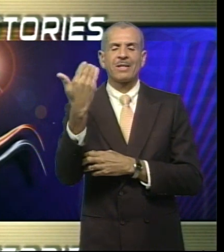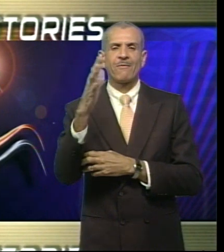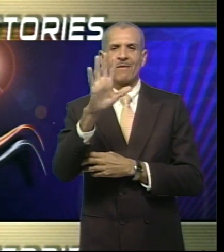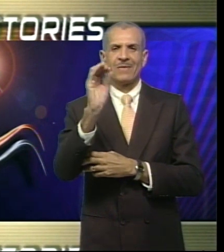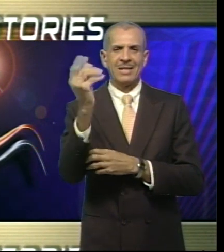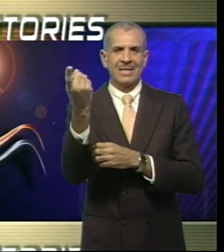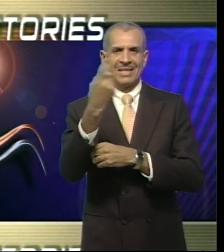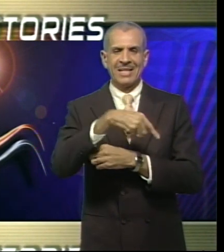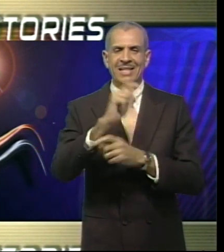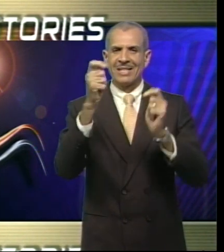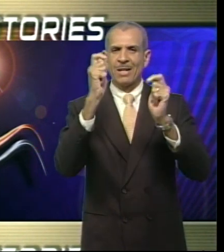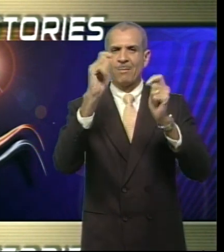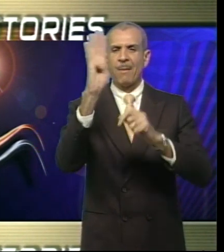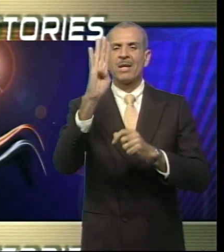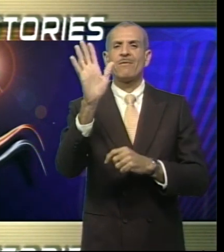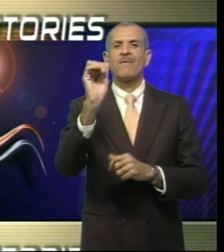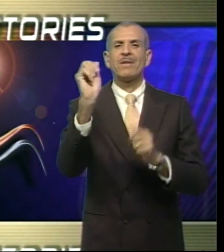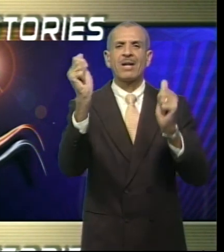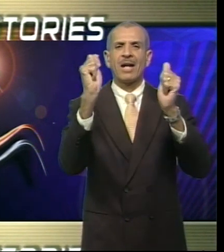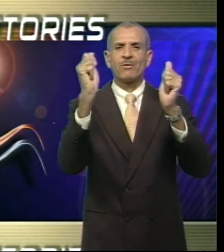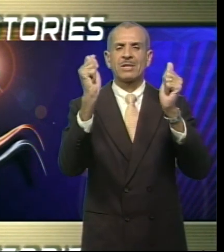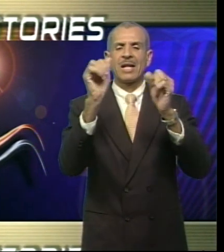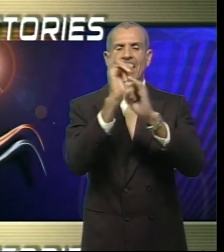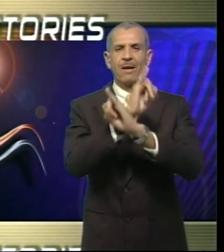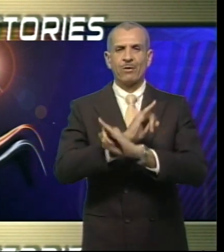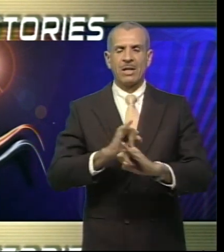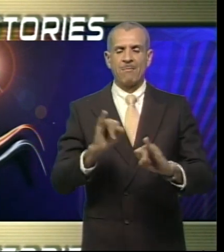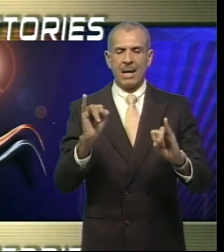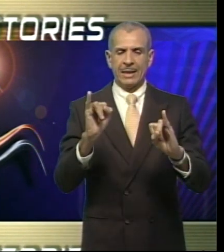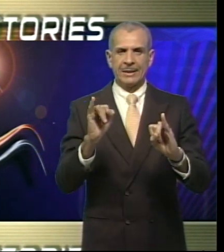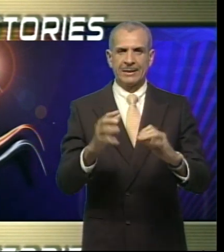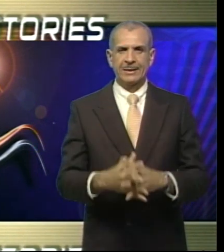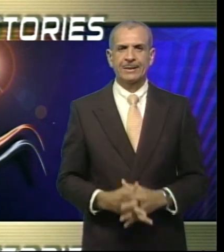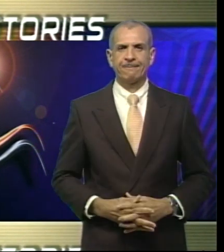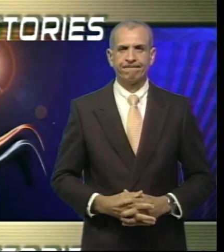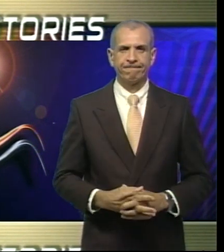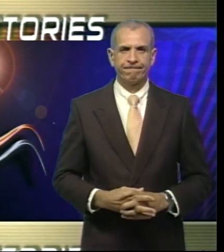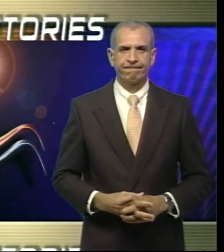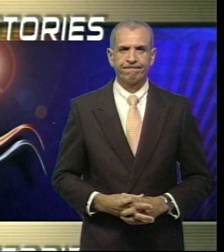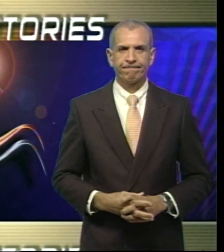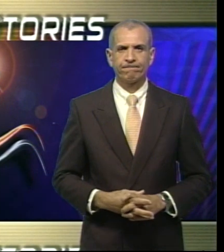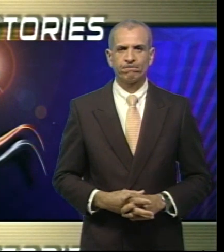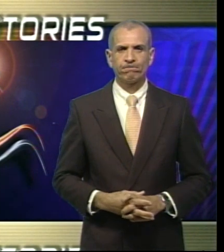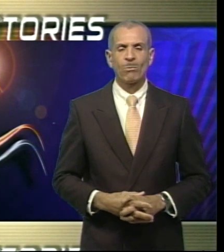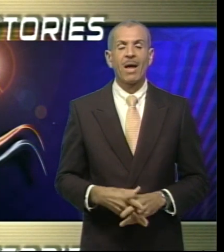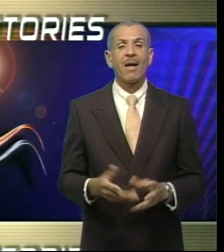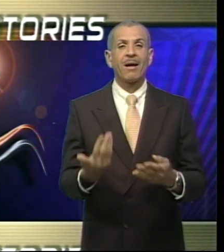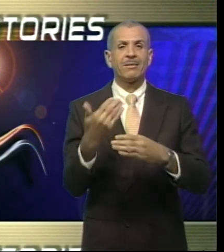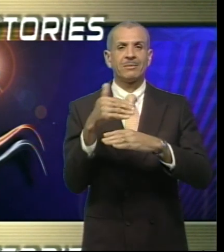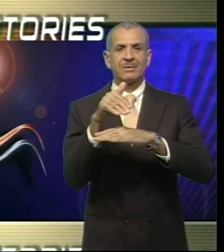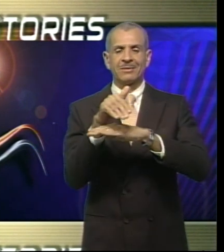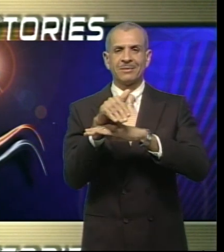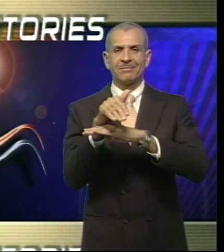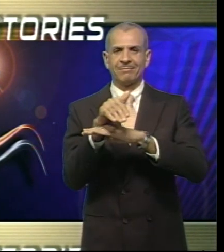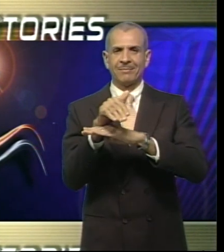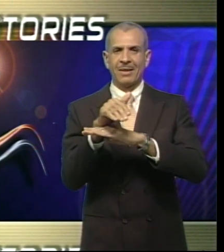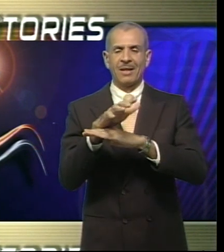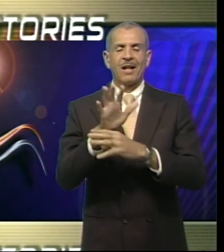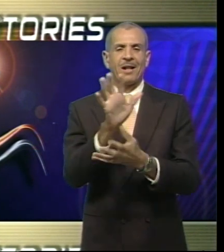to celebrate Barbados' 50th anniversary of independence. And in the forecast, we can expect